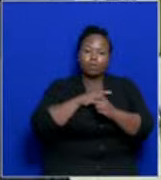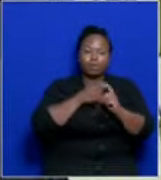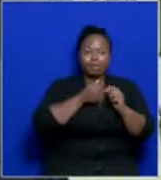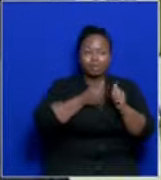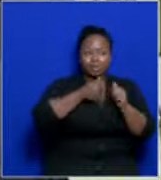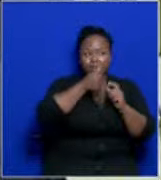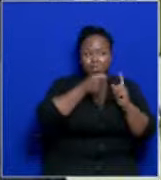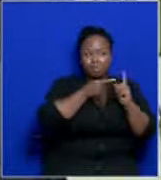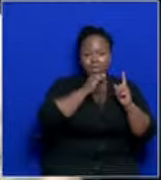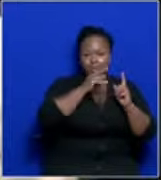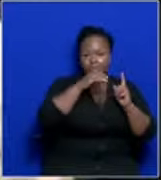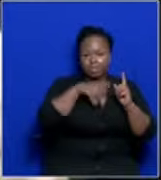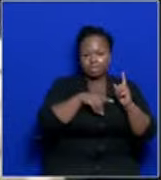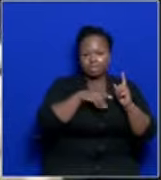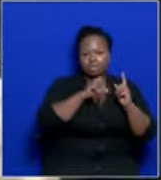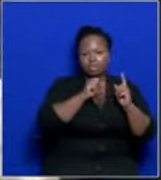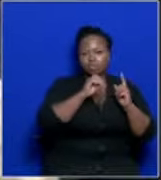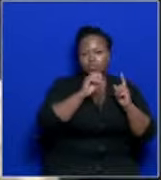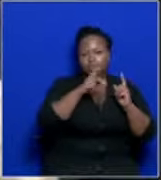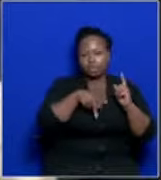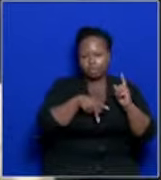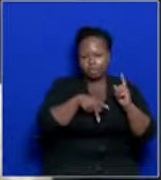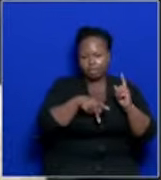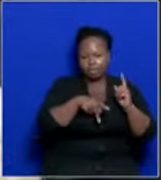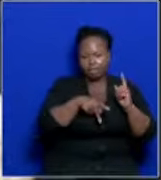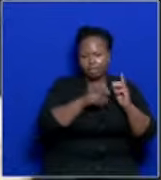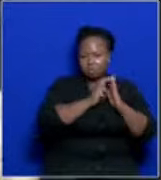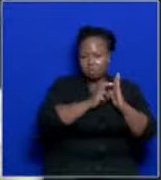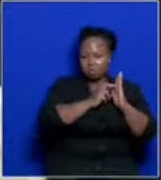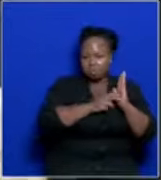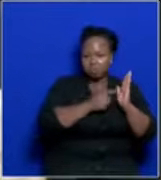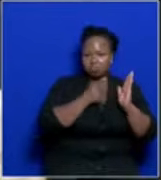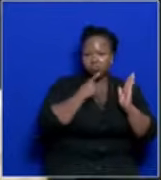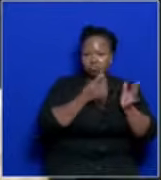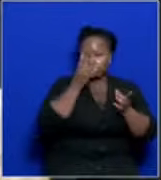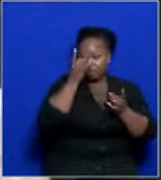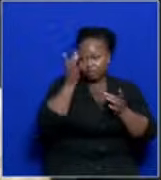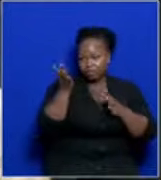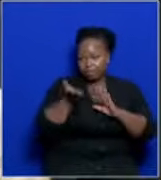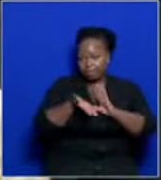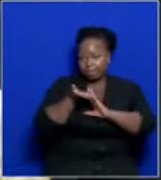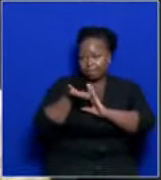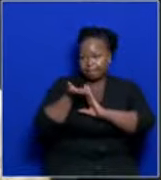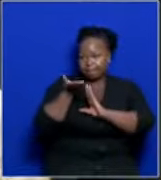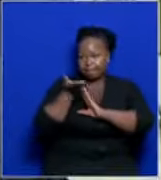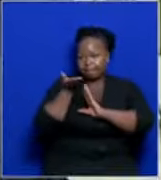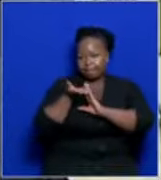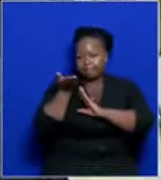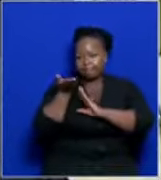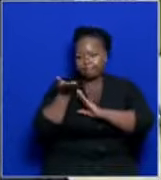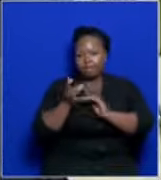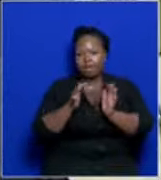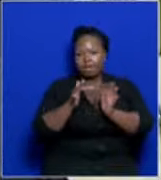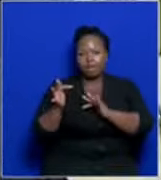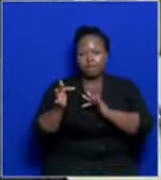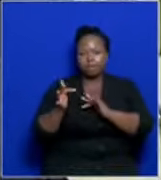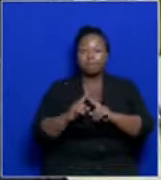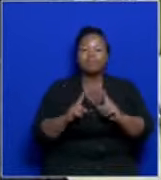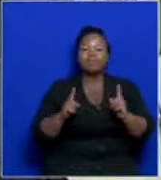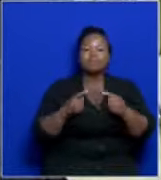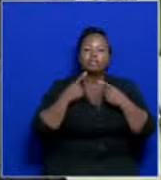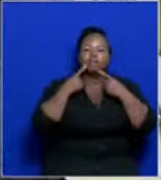Standard Operating Procedure, to inform them of progress without providing details of